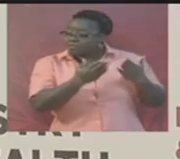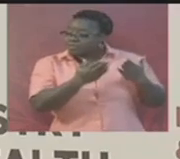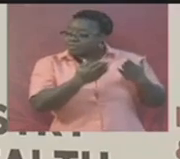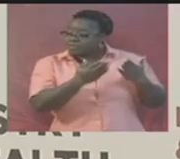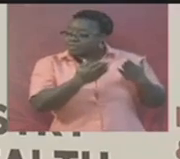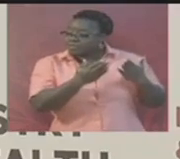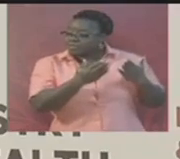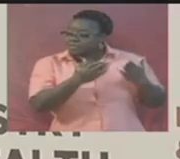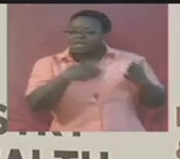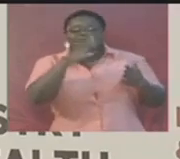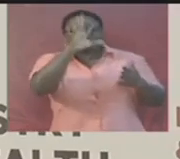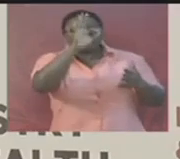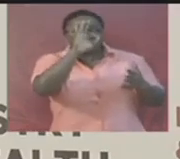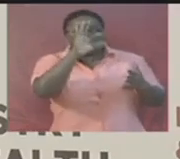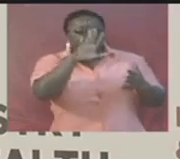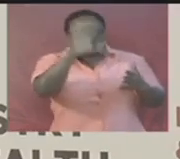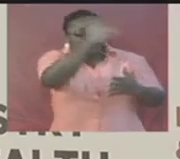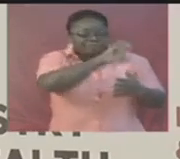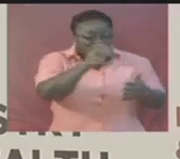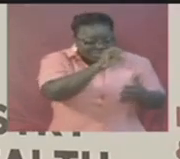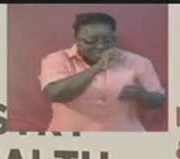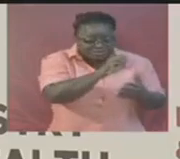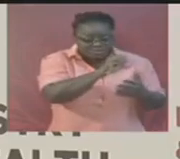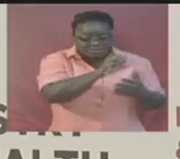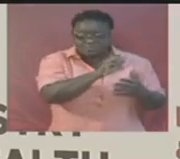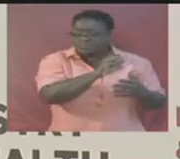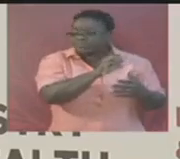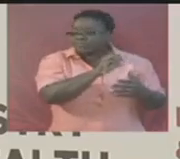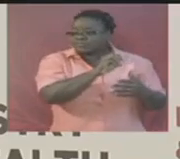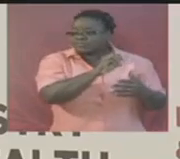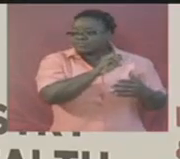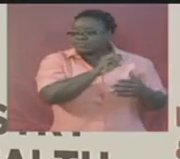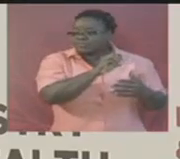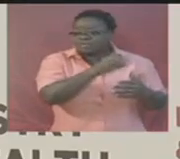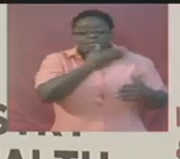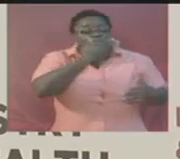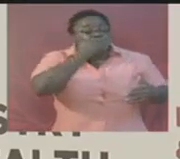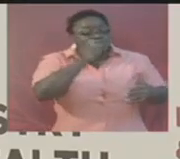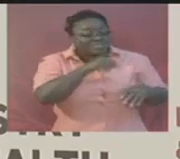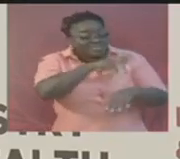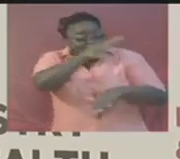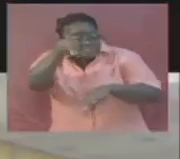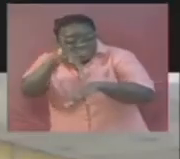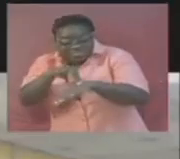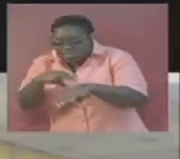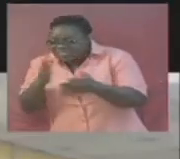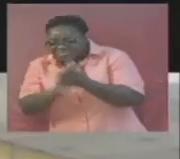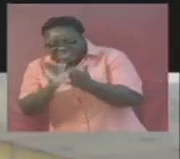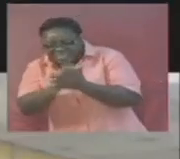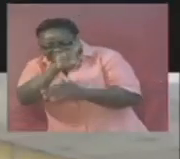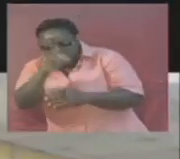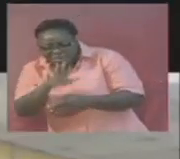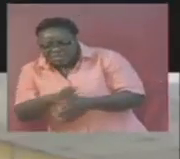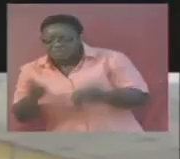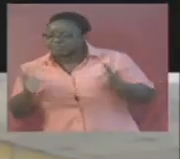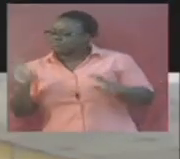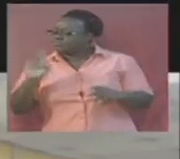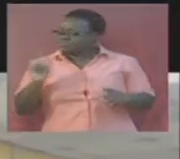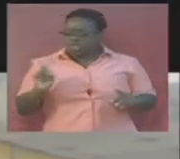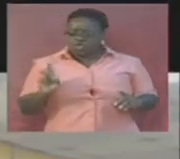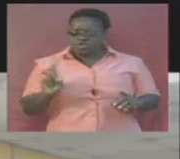it's 95% effective? Is it that it's better than natural? Is that what you're asking me? No, I'm asking